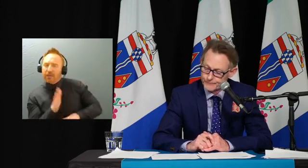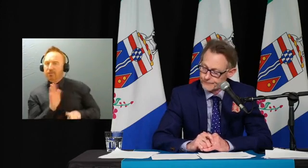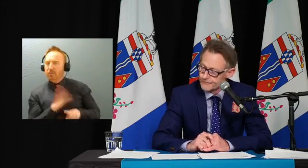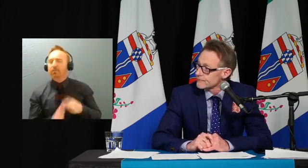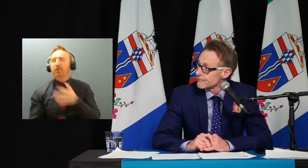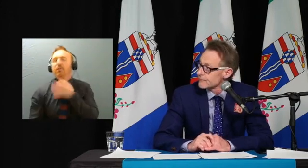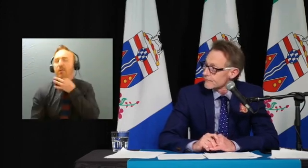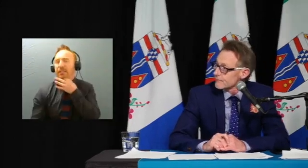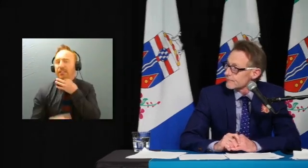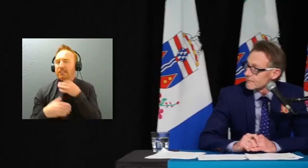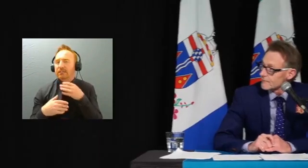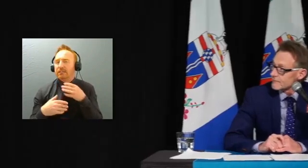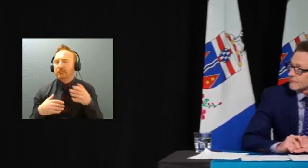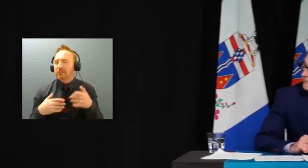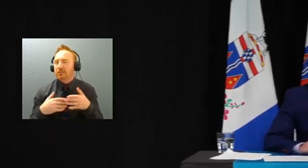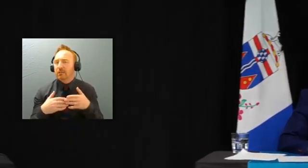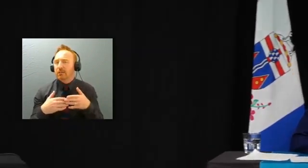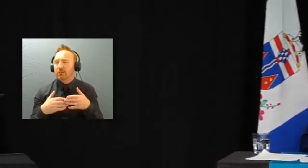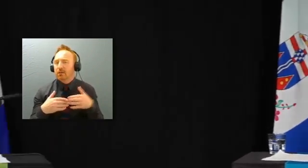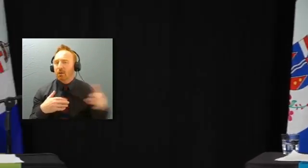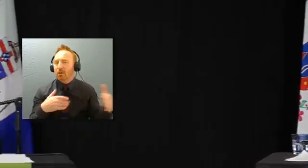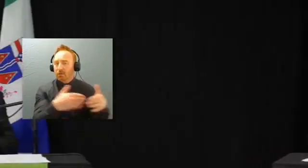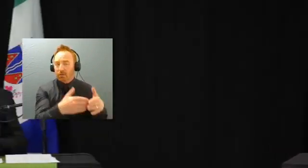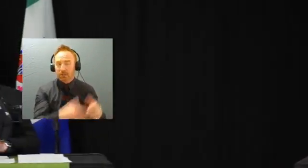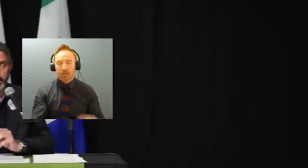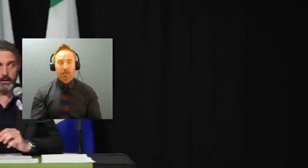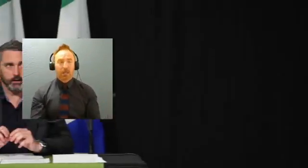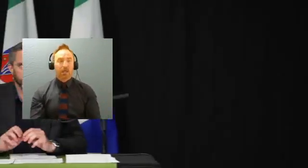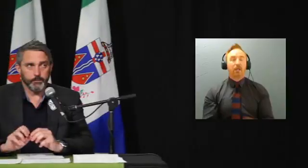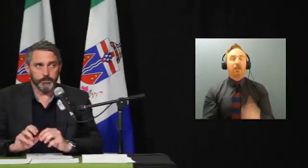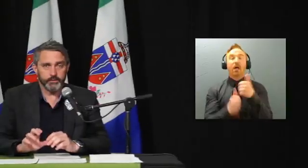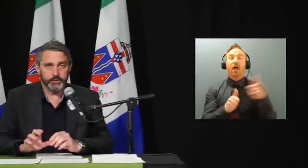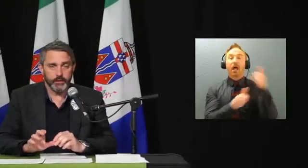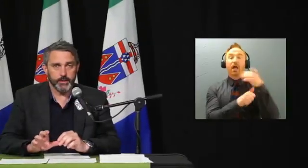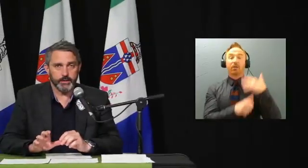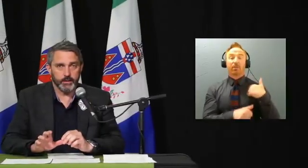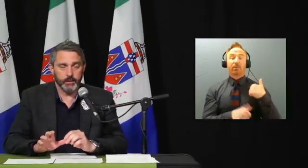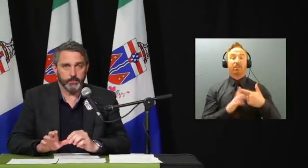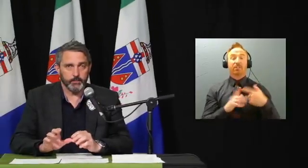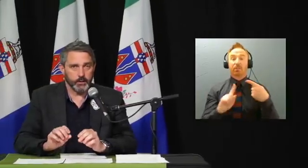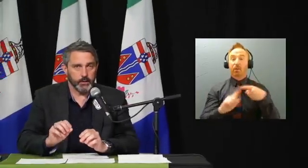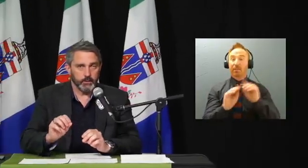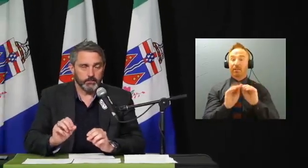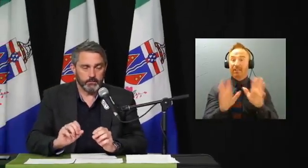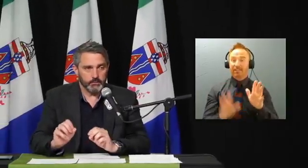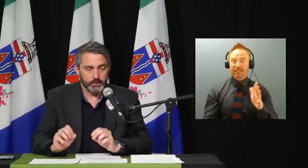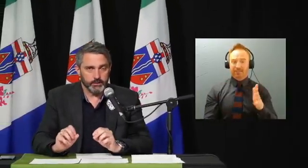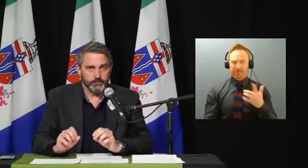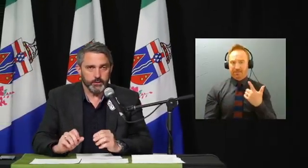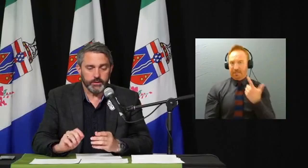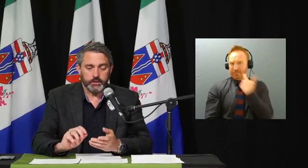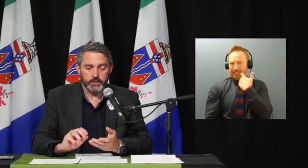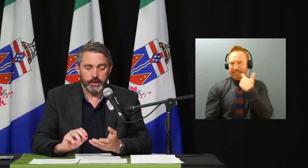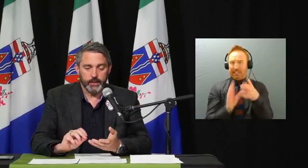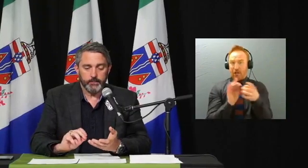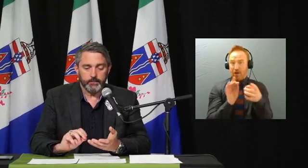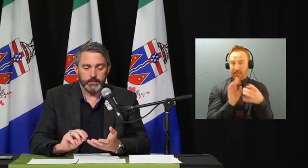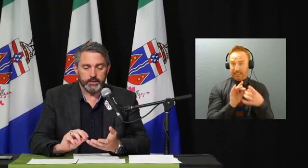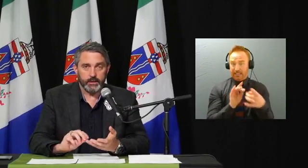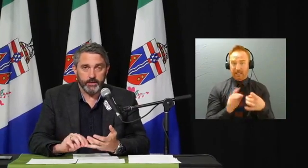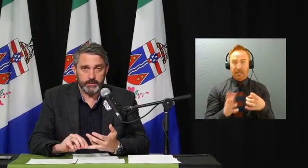you. And sorry, I just want to clarify from a previous comment, not to confuse